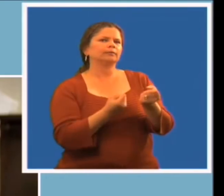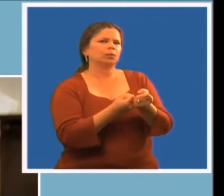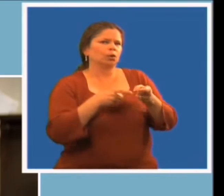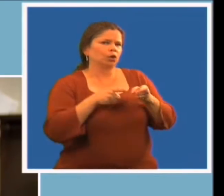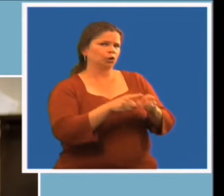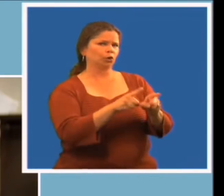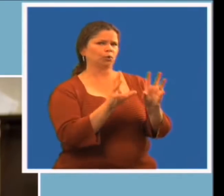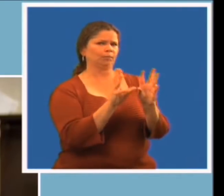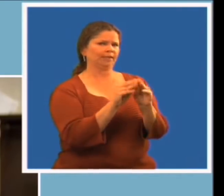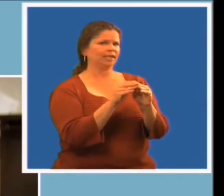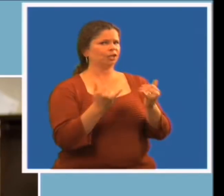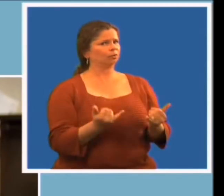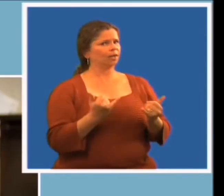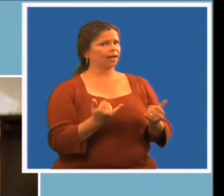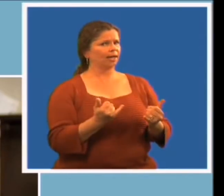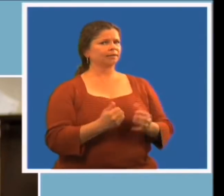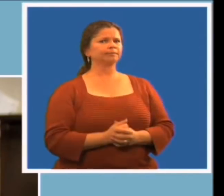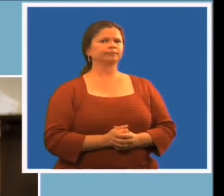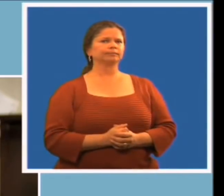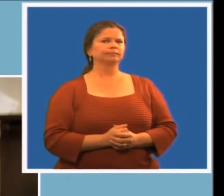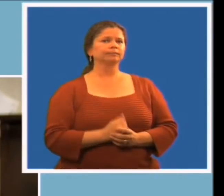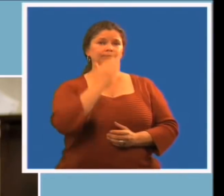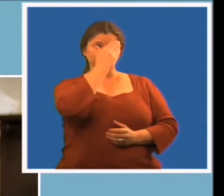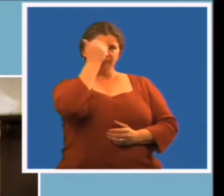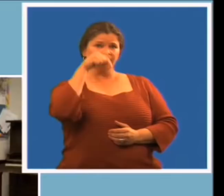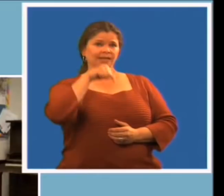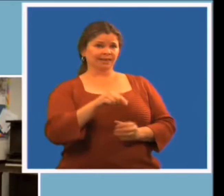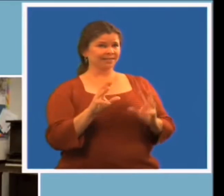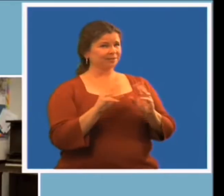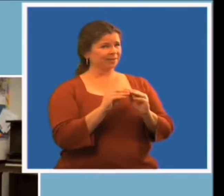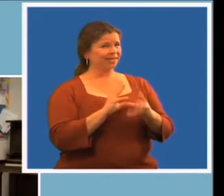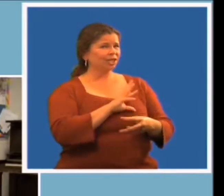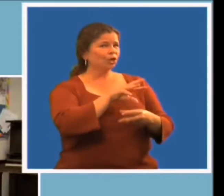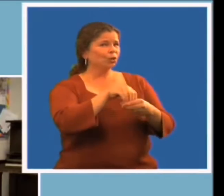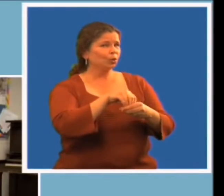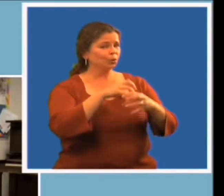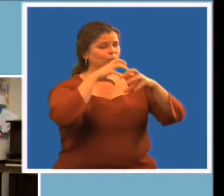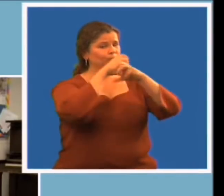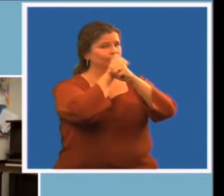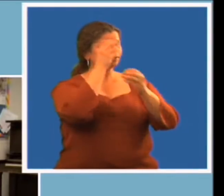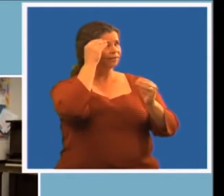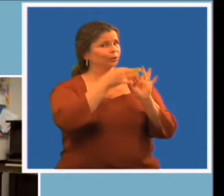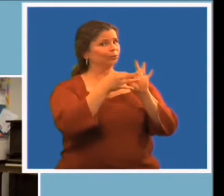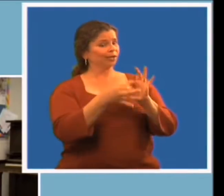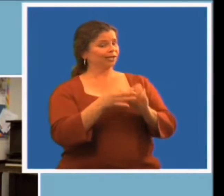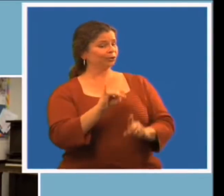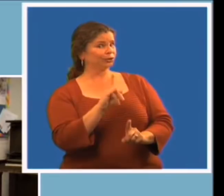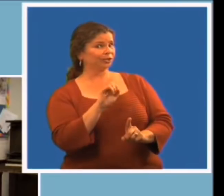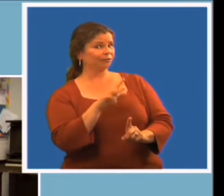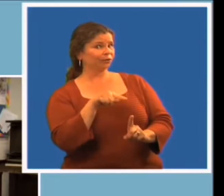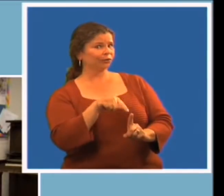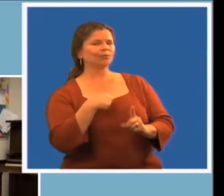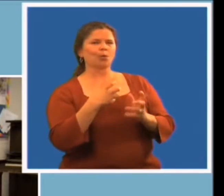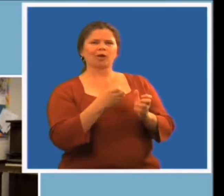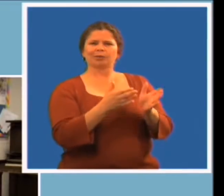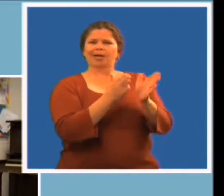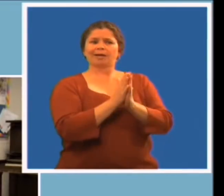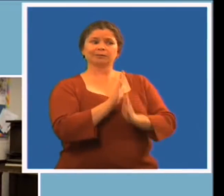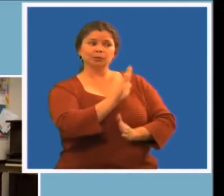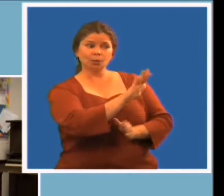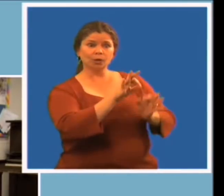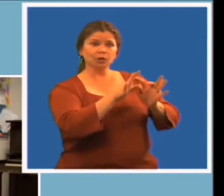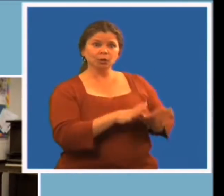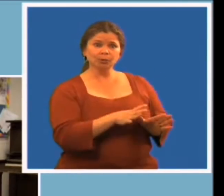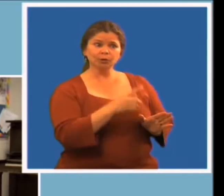will provide support to us today as the meeting proceeds. Since we'll be discussing confidential information about